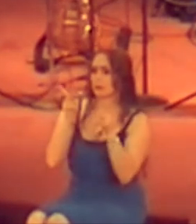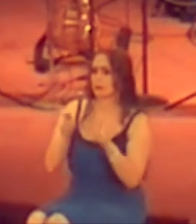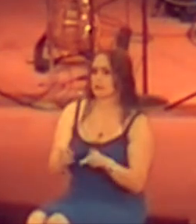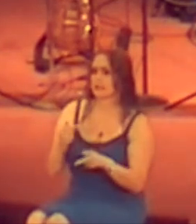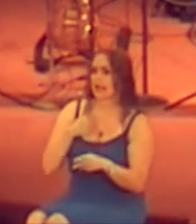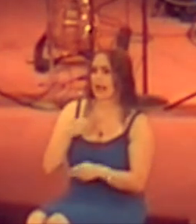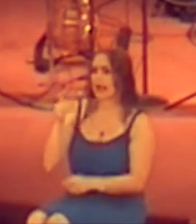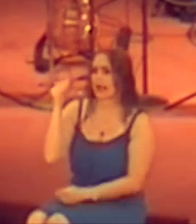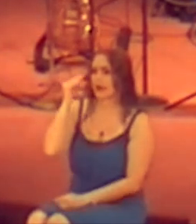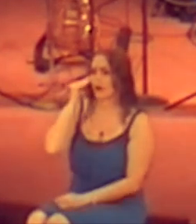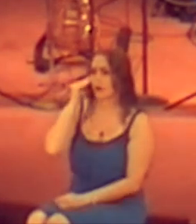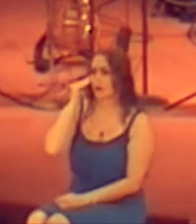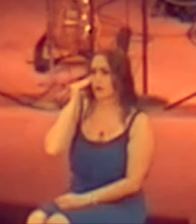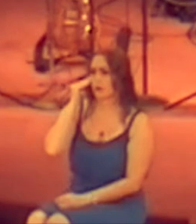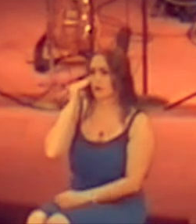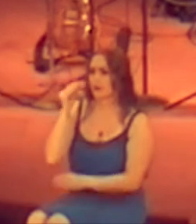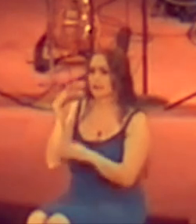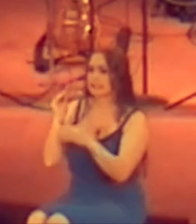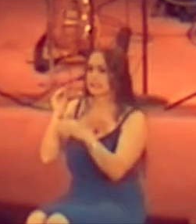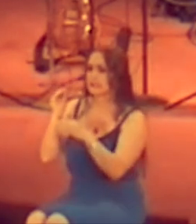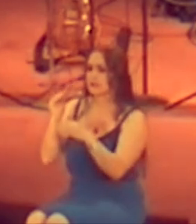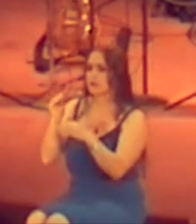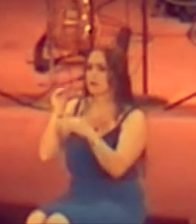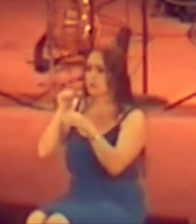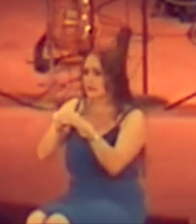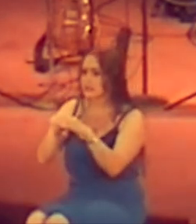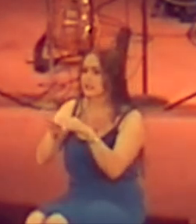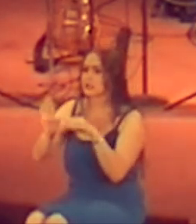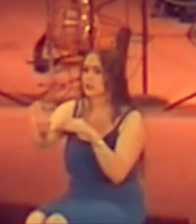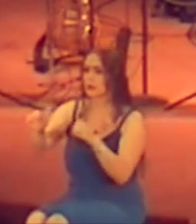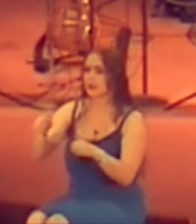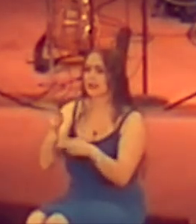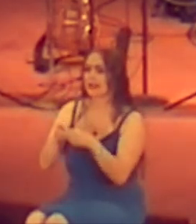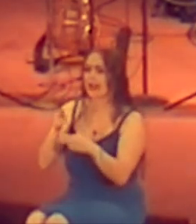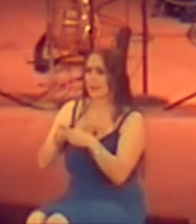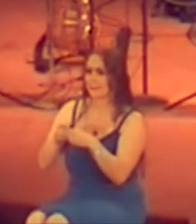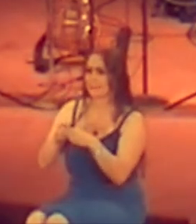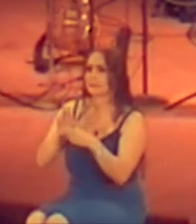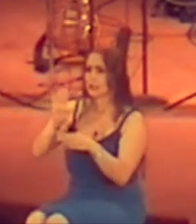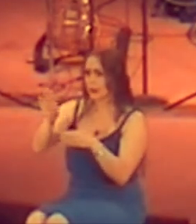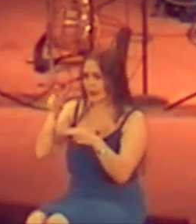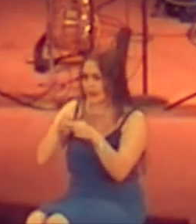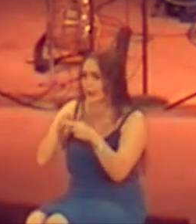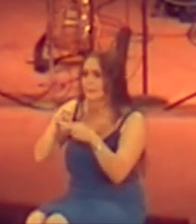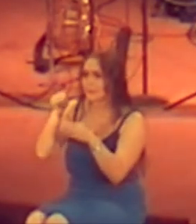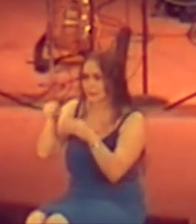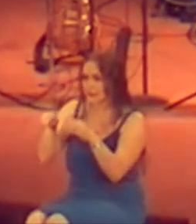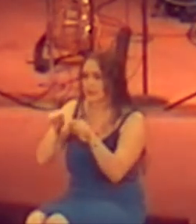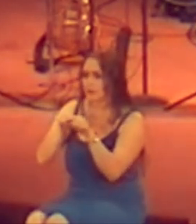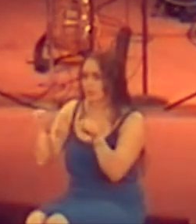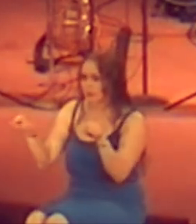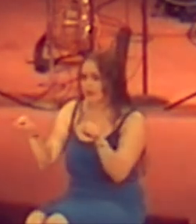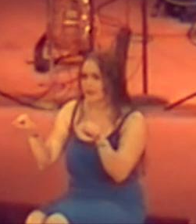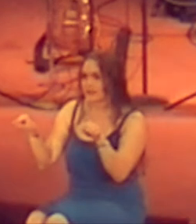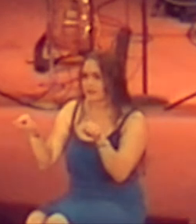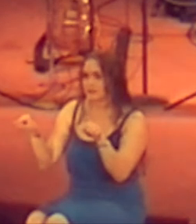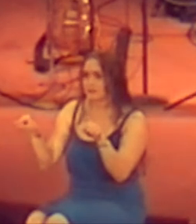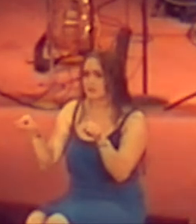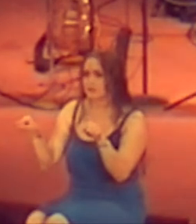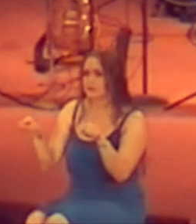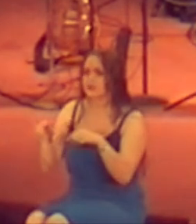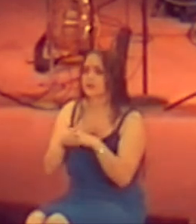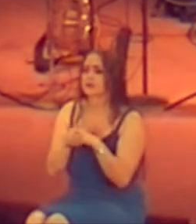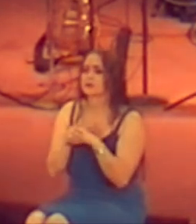What I want you to do with that is put your name there. Put your name in that blank. There it is. Bada bing, bada boom. You know what I'm saying? Put your name in that